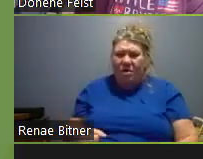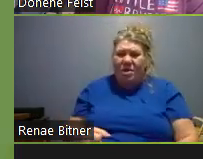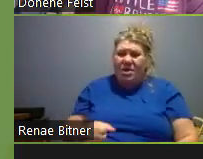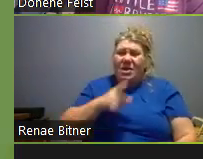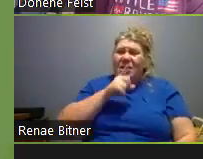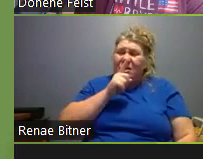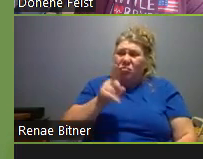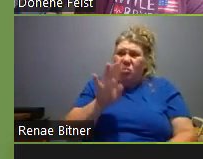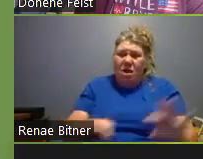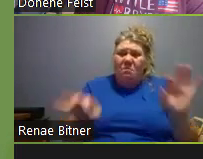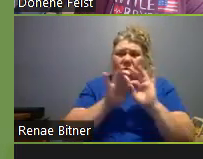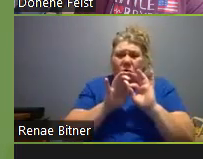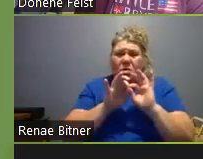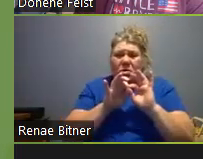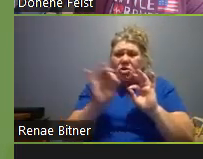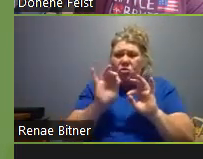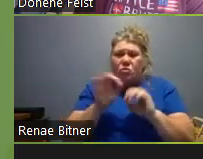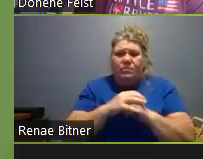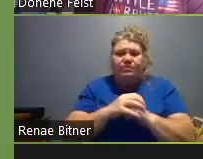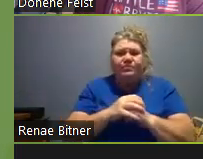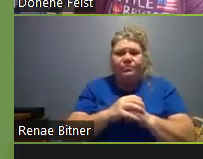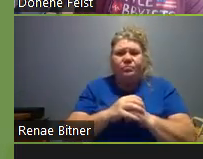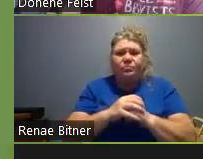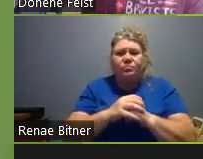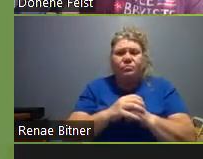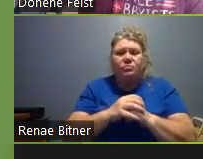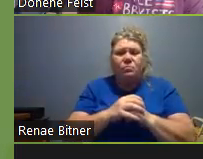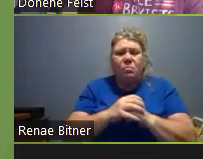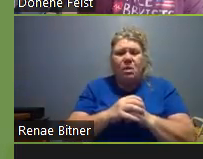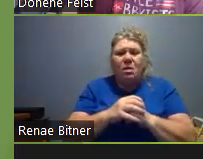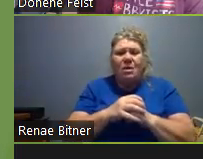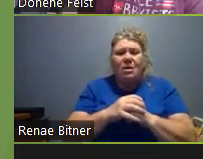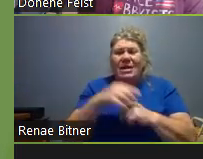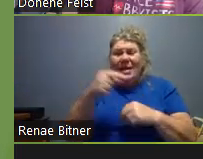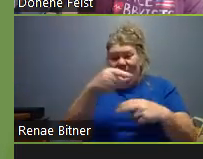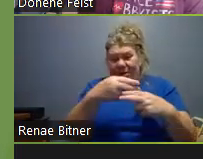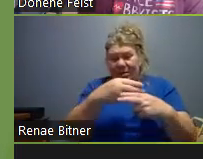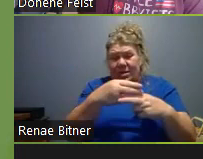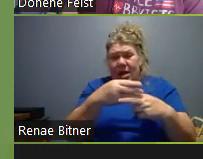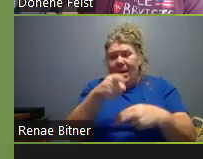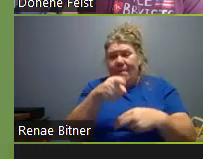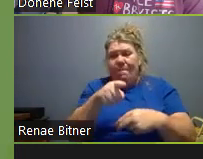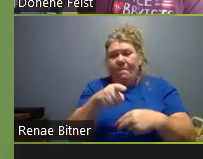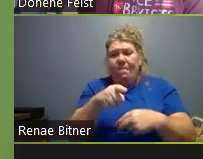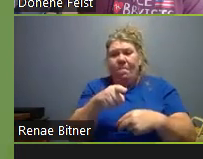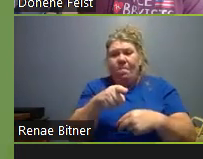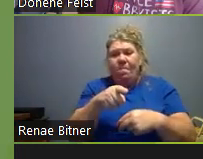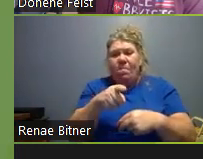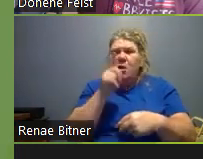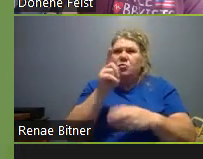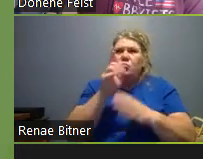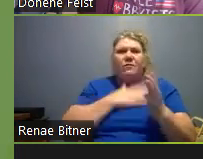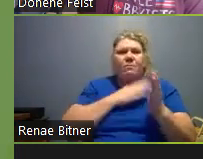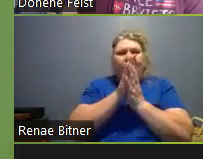of important as well. But this one is really, and it's one of the passions that I